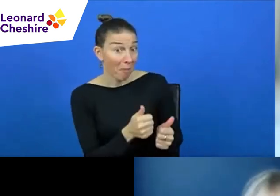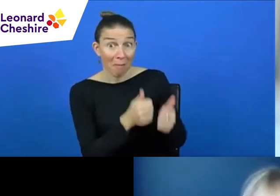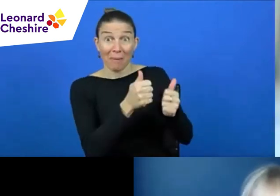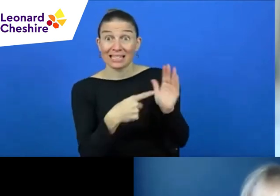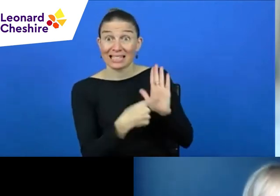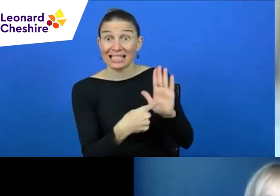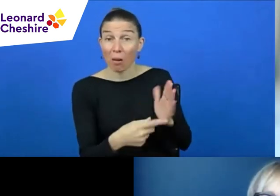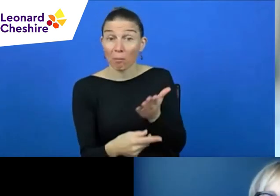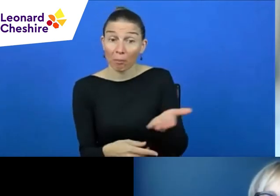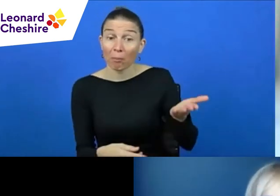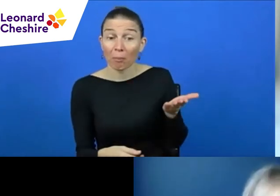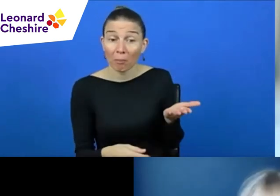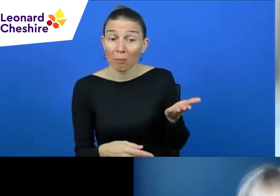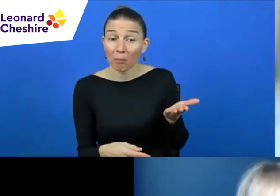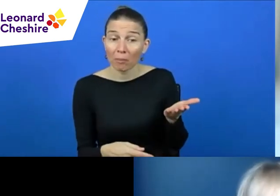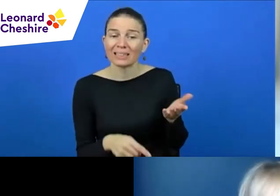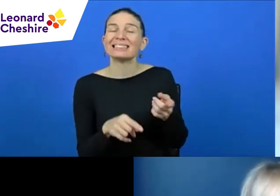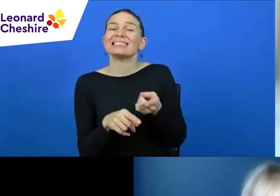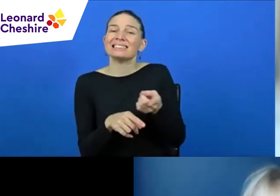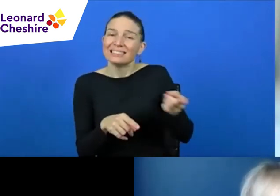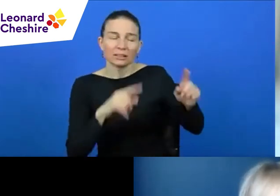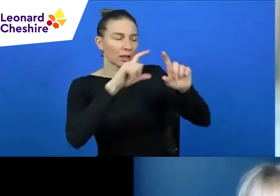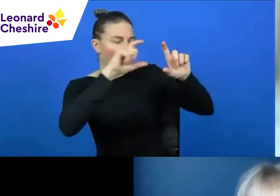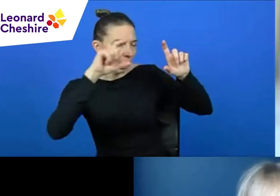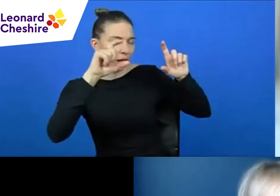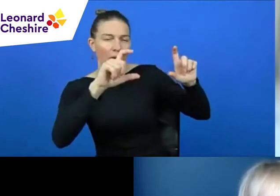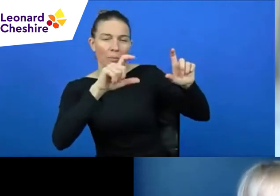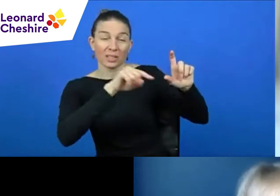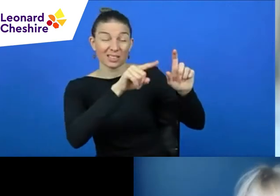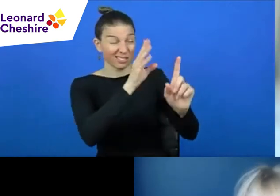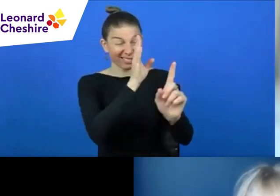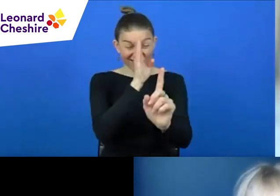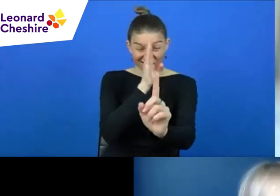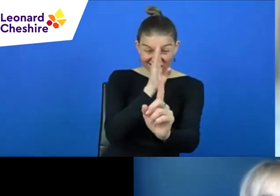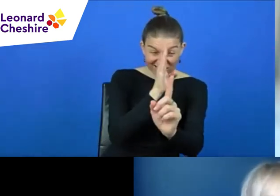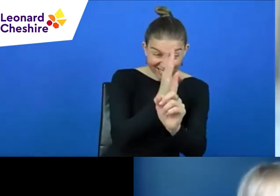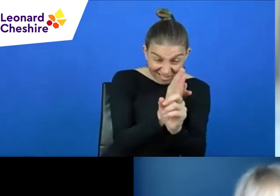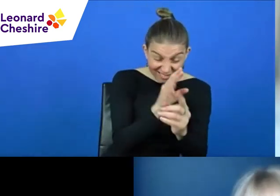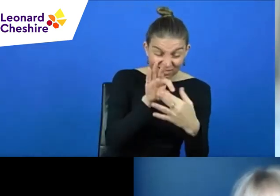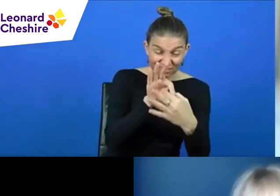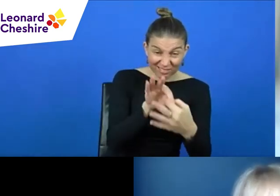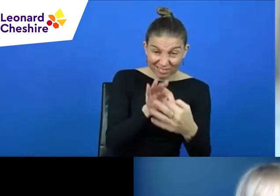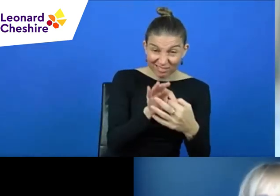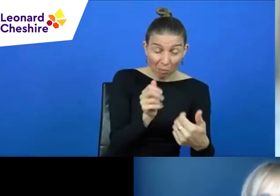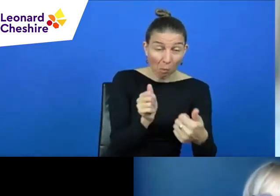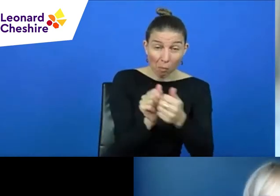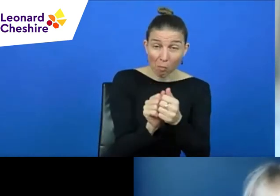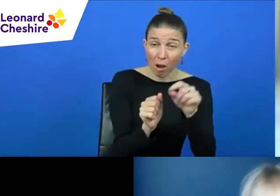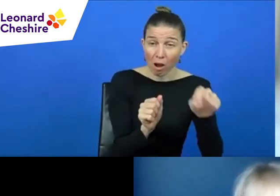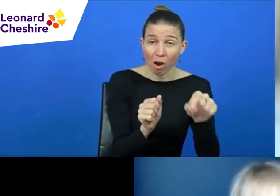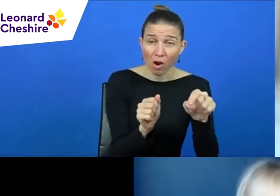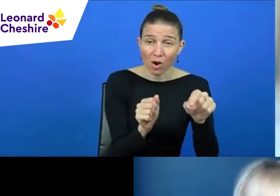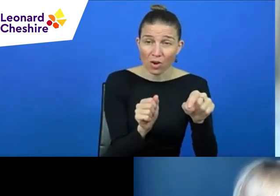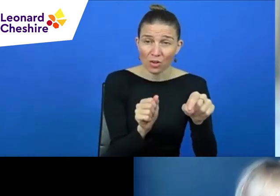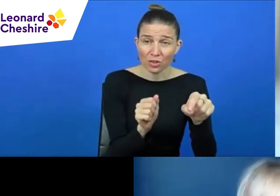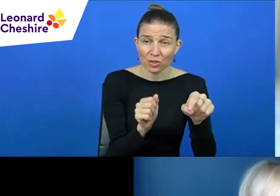the companies that are constantly in direct relationship or communication with partners who represent